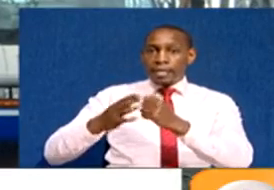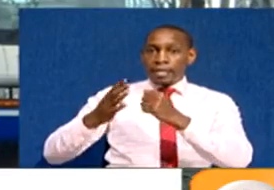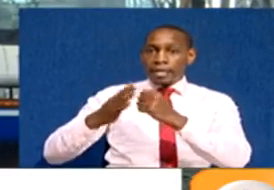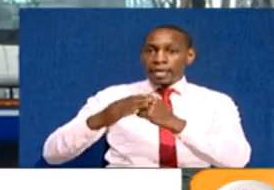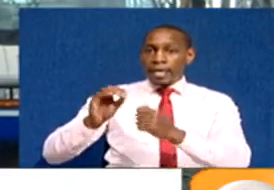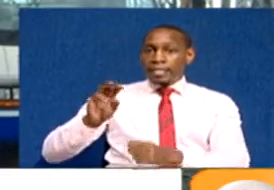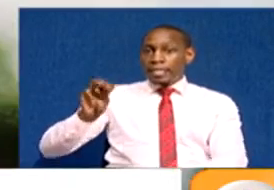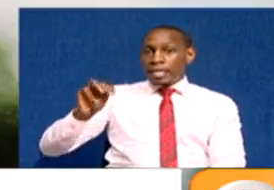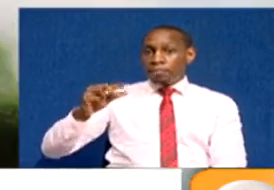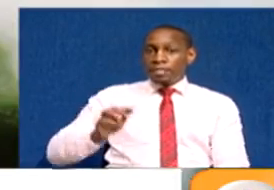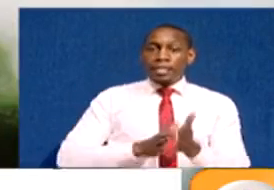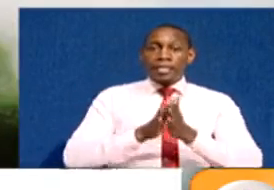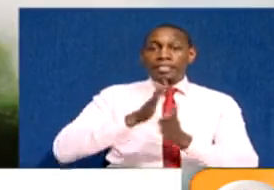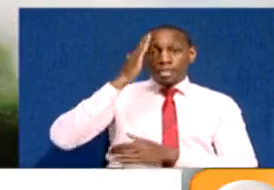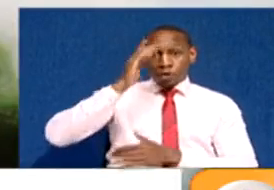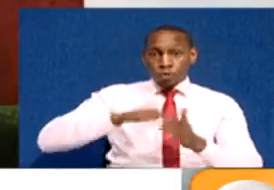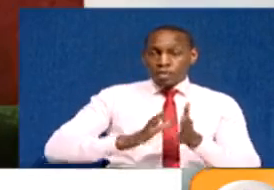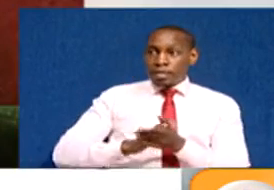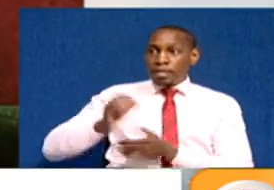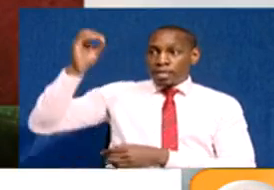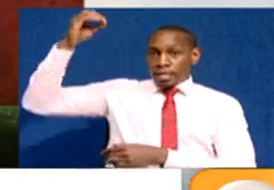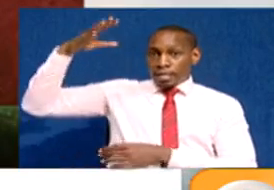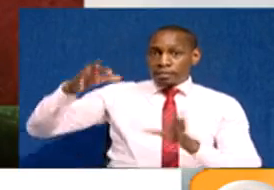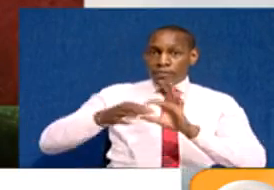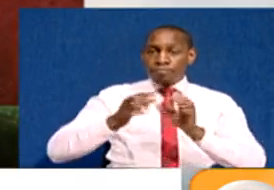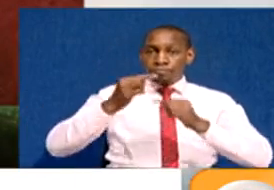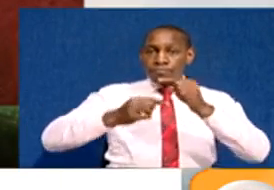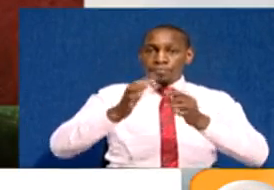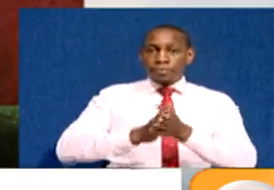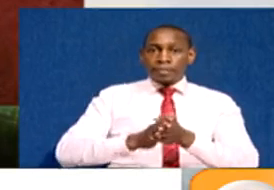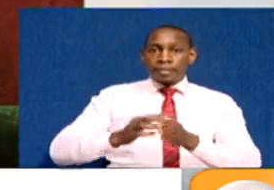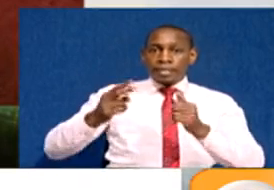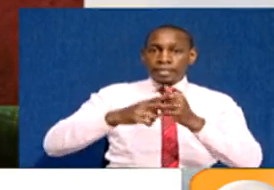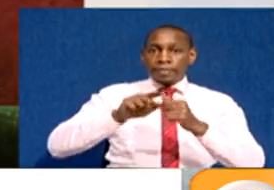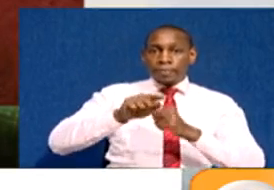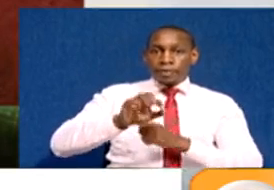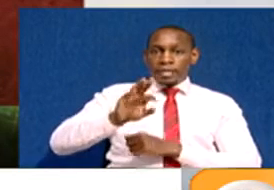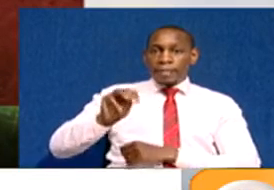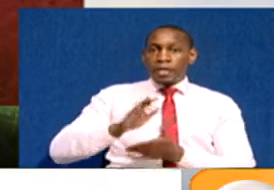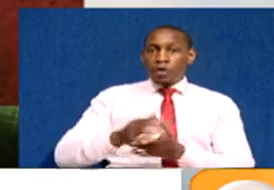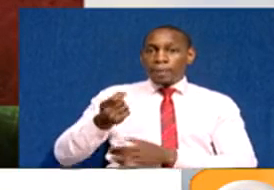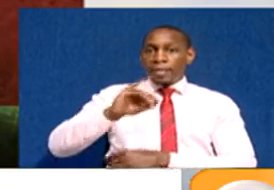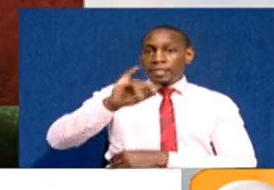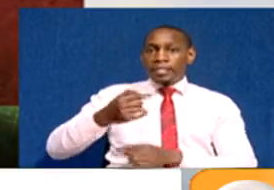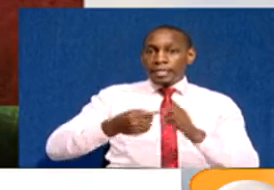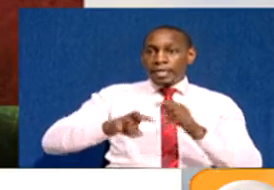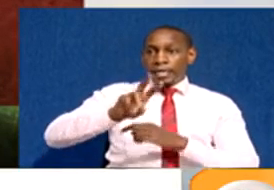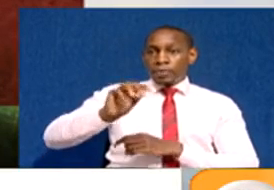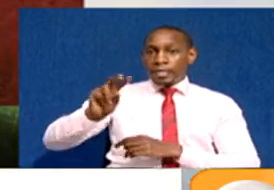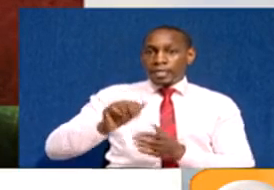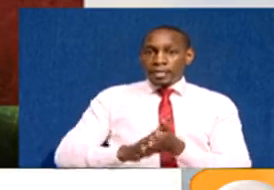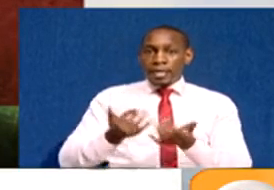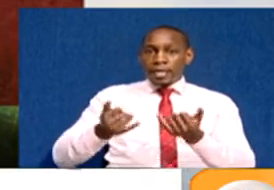2,990 megawatts. Interesting to note, electricity connections rose from 7.3 million in January 2020